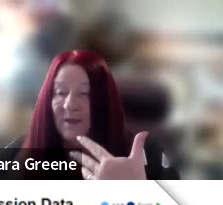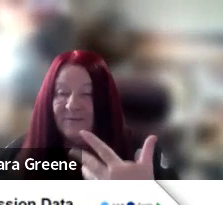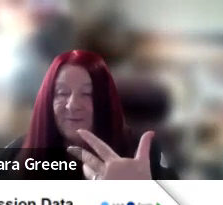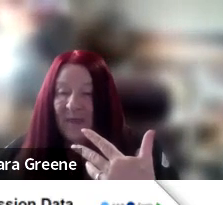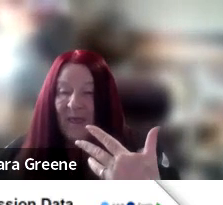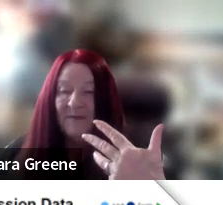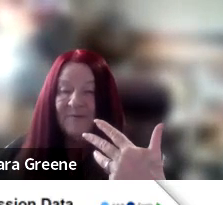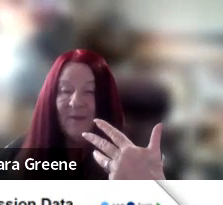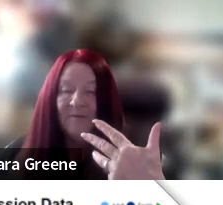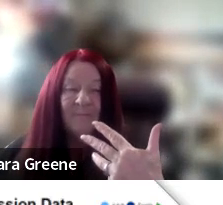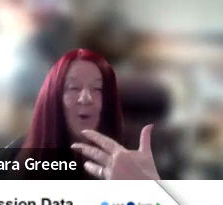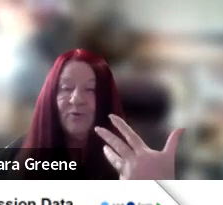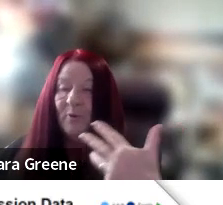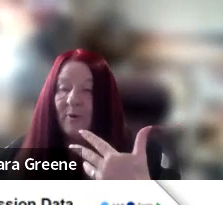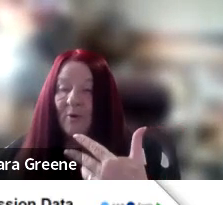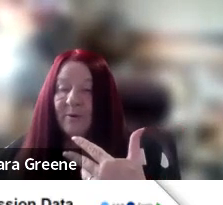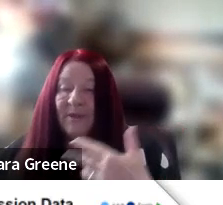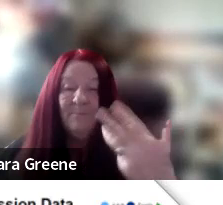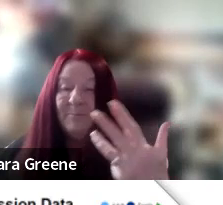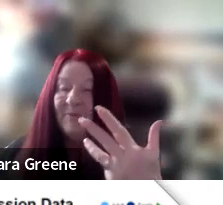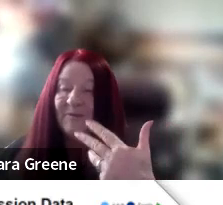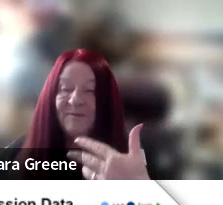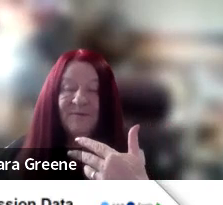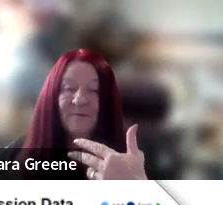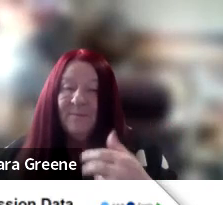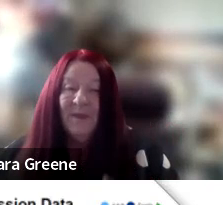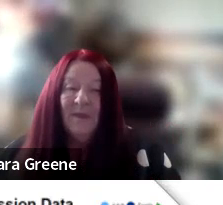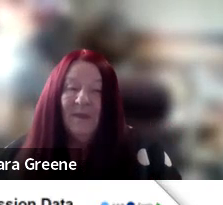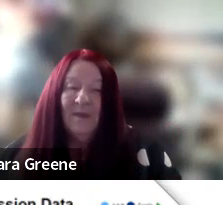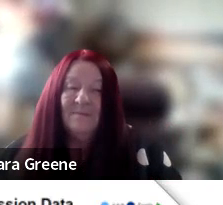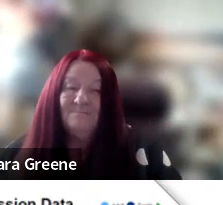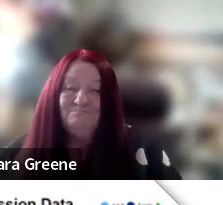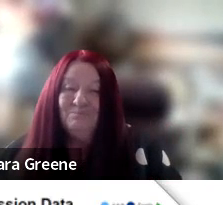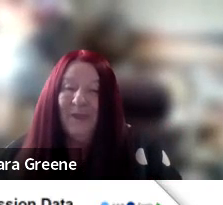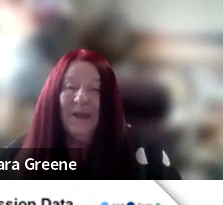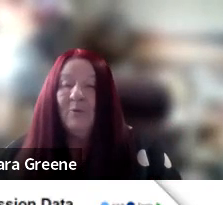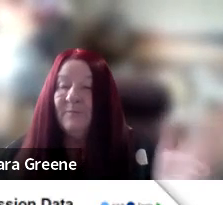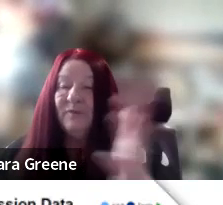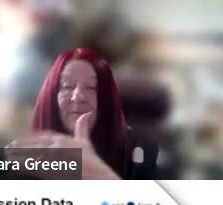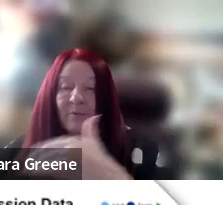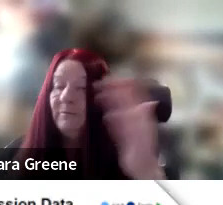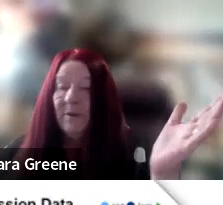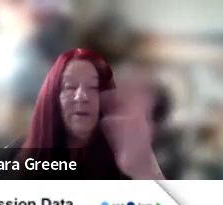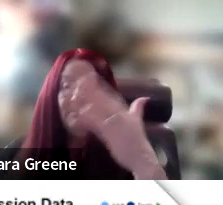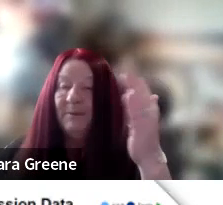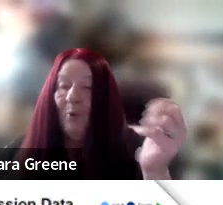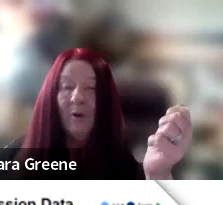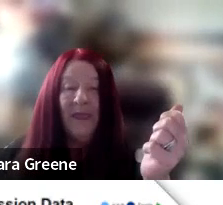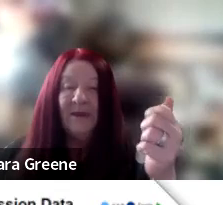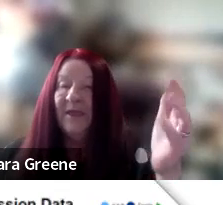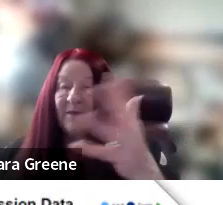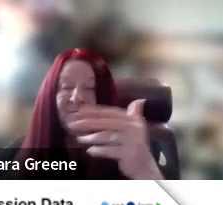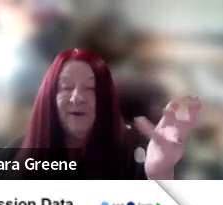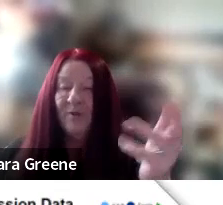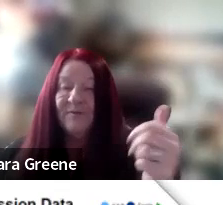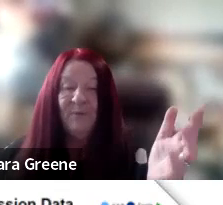for us as the folks who were going to implement this system. And I would have never